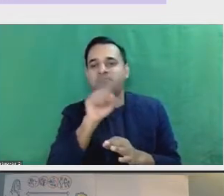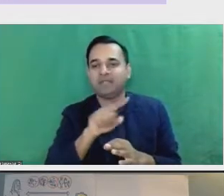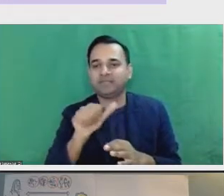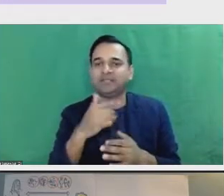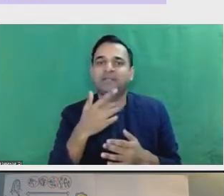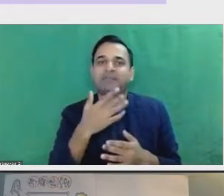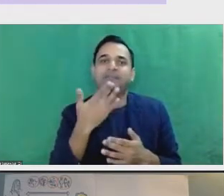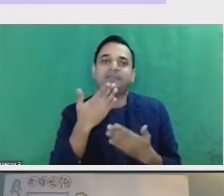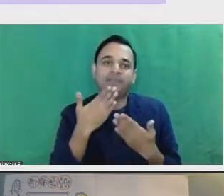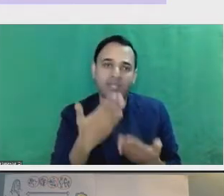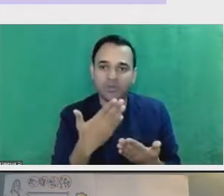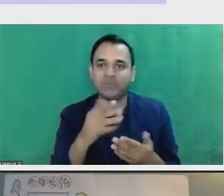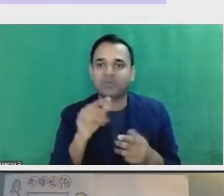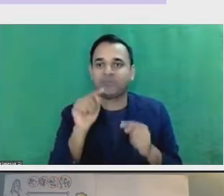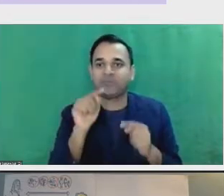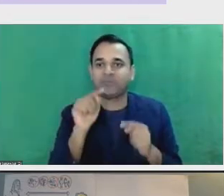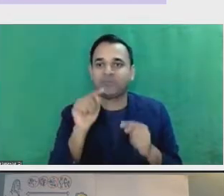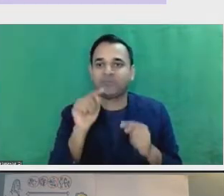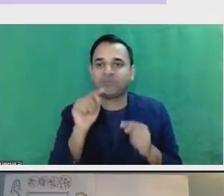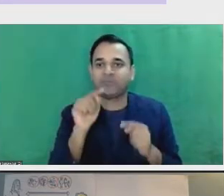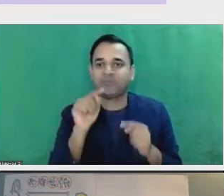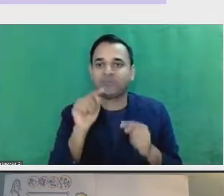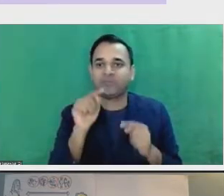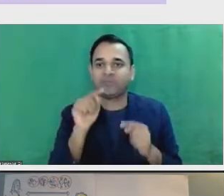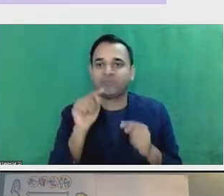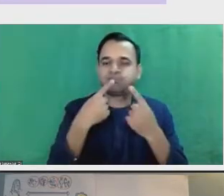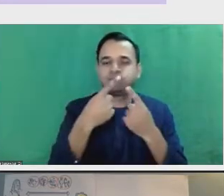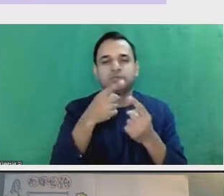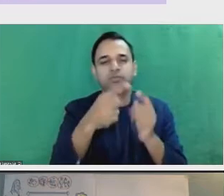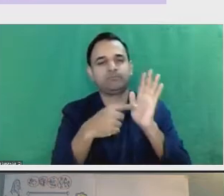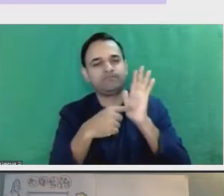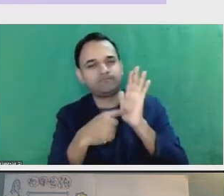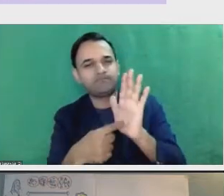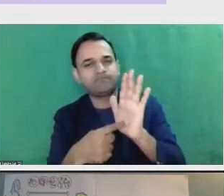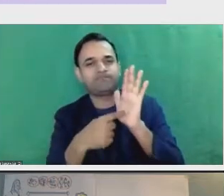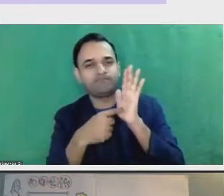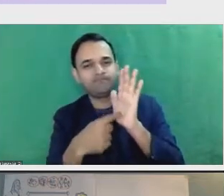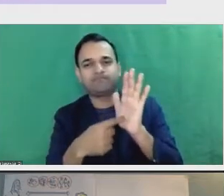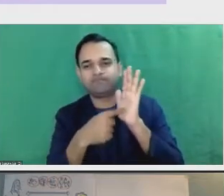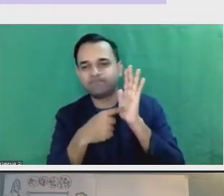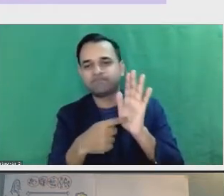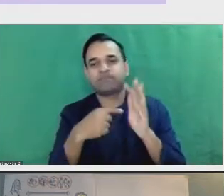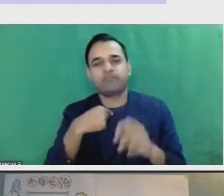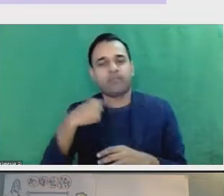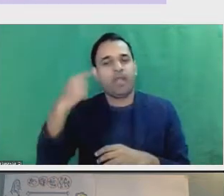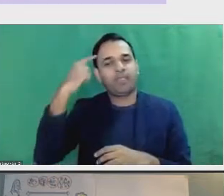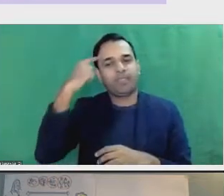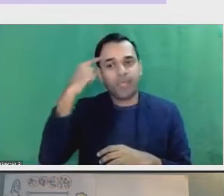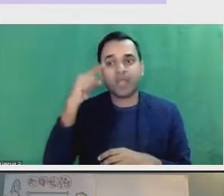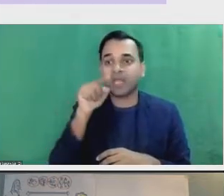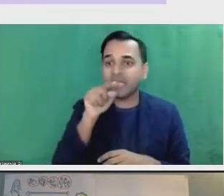lot on targets being feasible. I think that was the one thing I took away from your statement earlier, is making sure